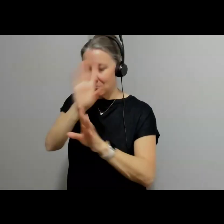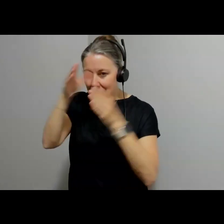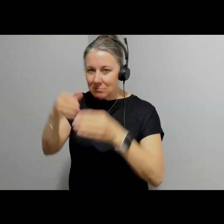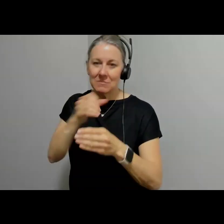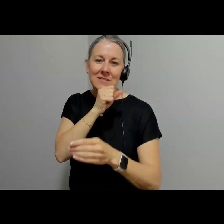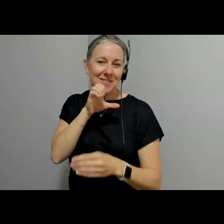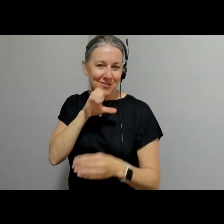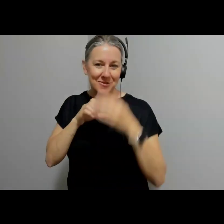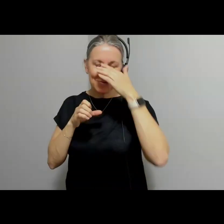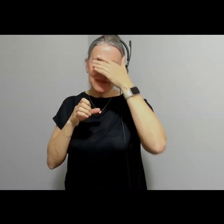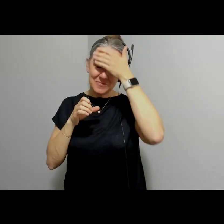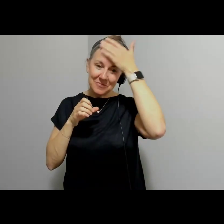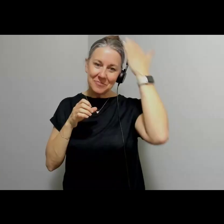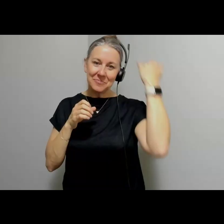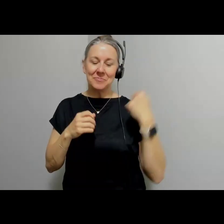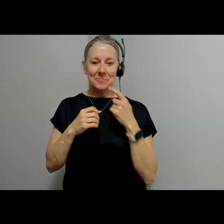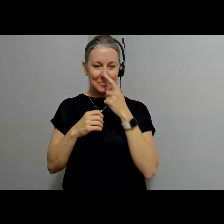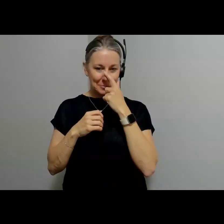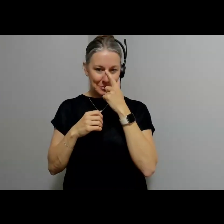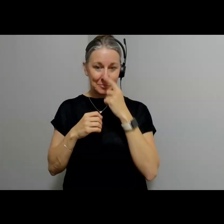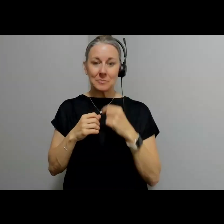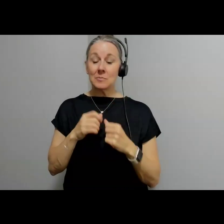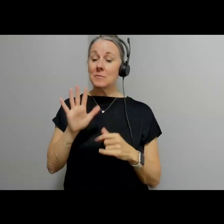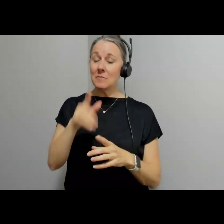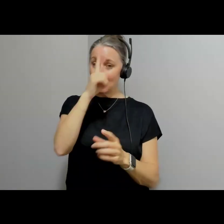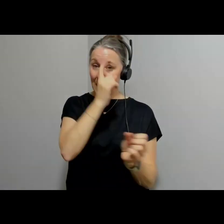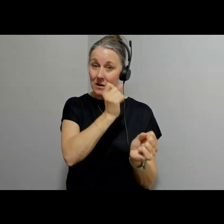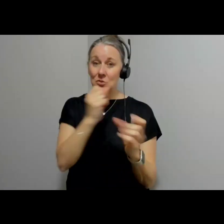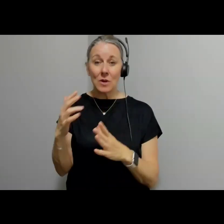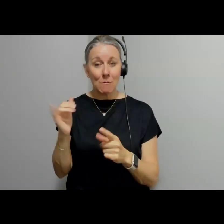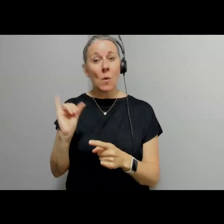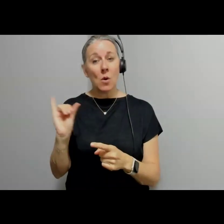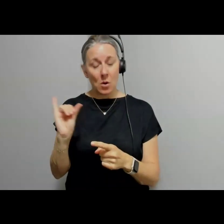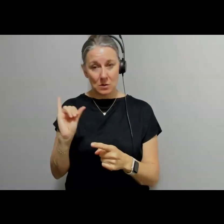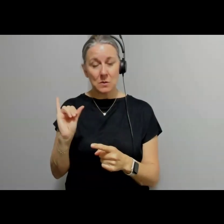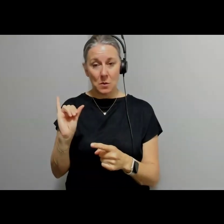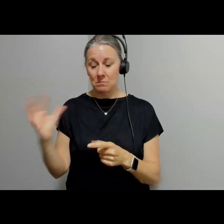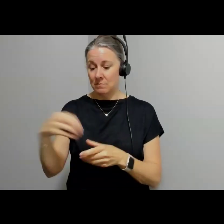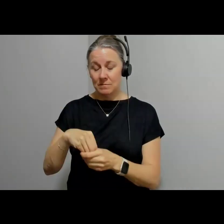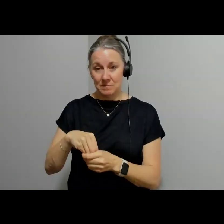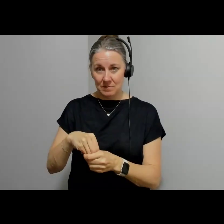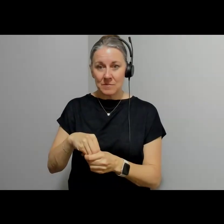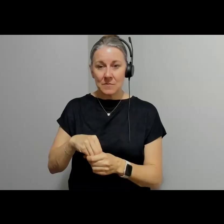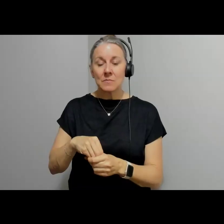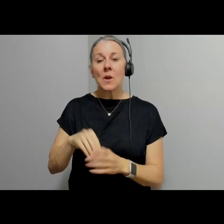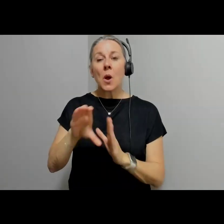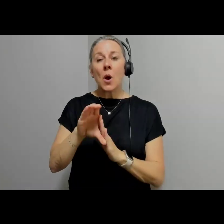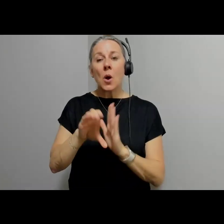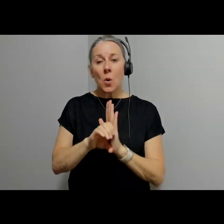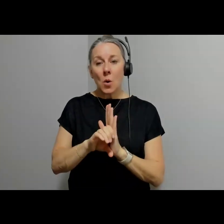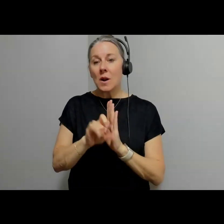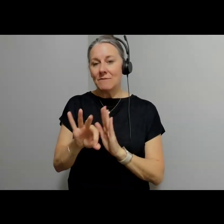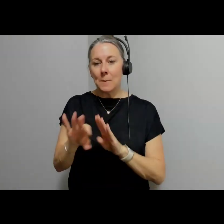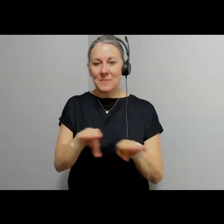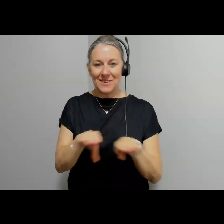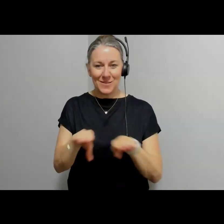that we are serving. And as part of the strategy, we're also developing a code of conduct to help prevent economic abuse,